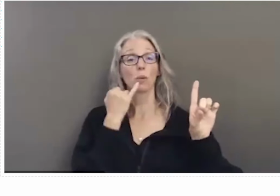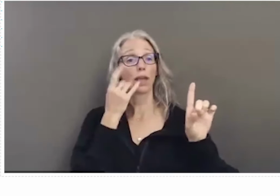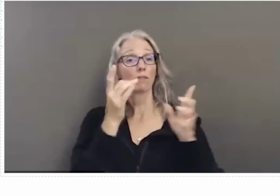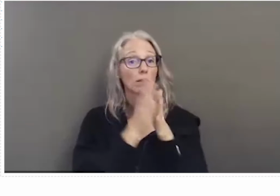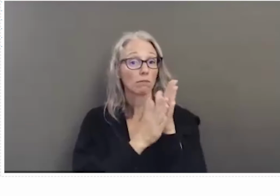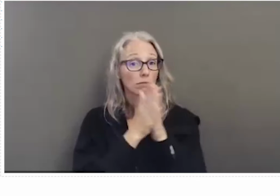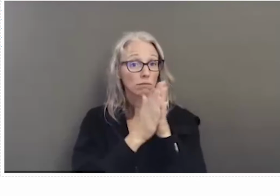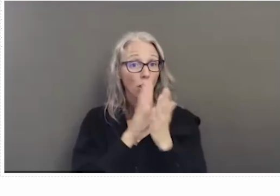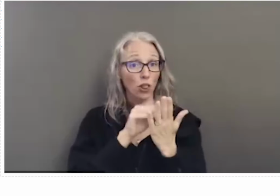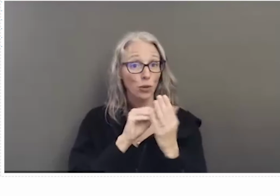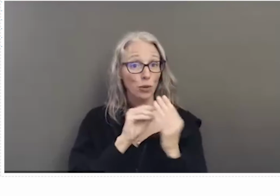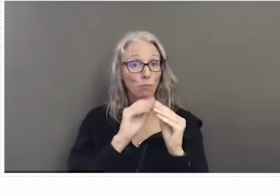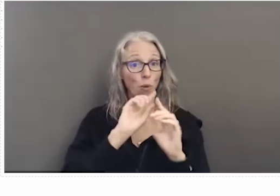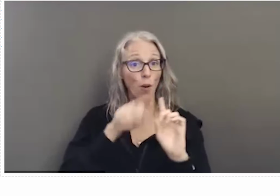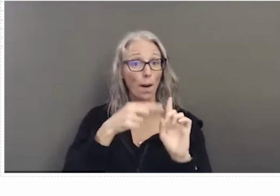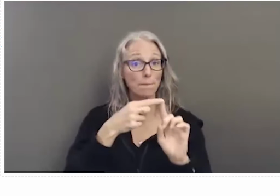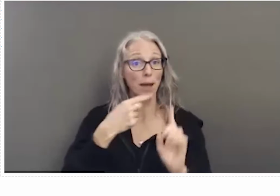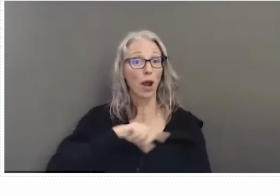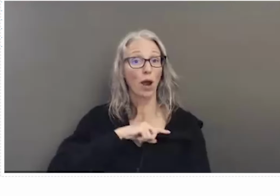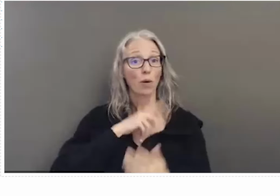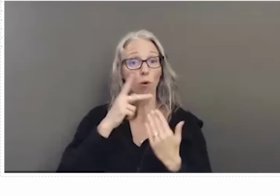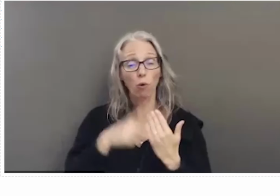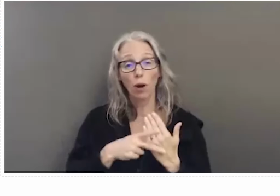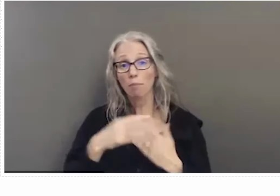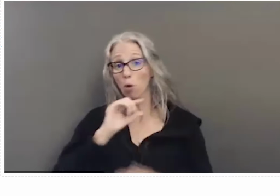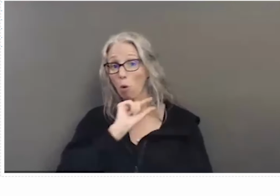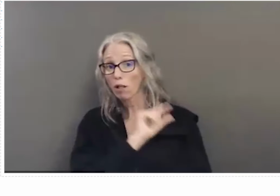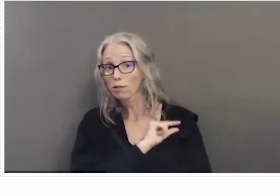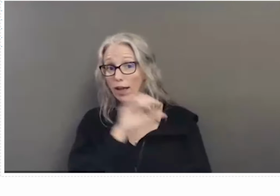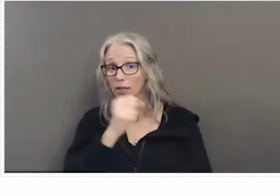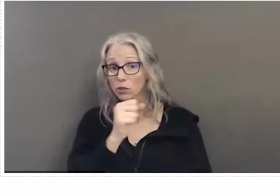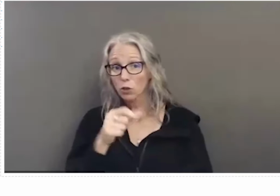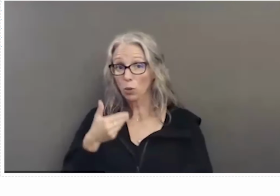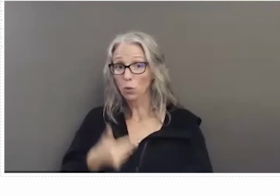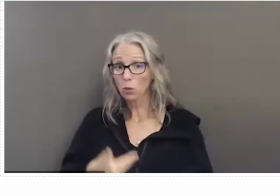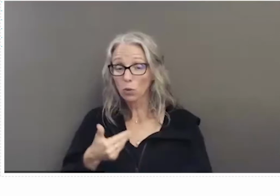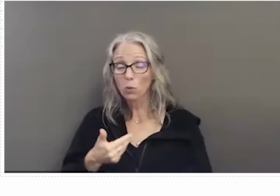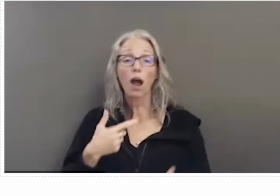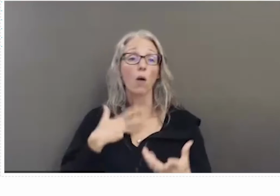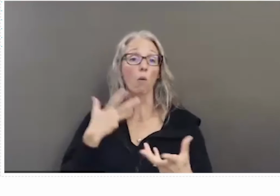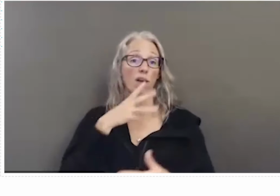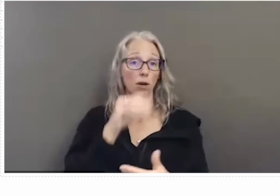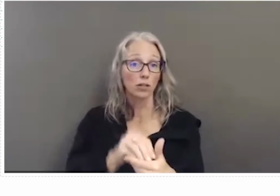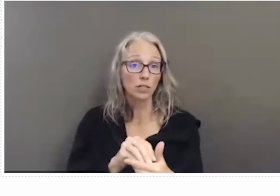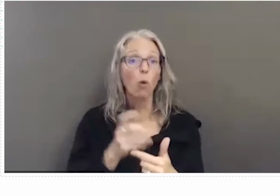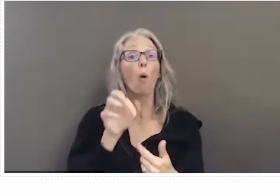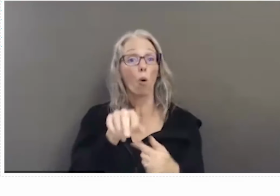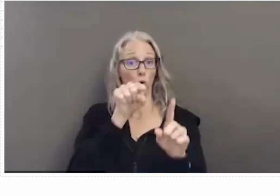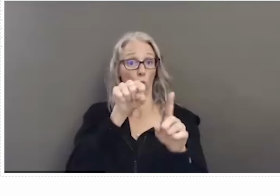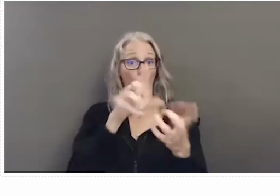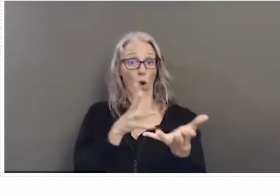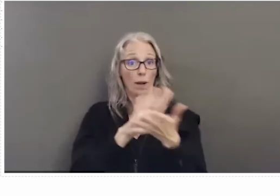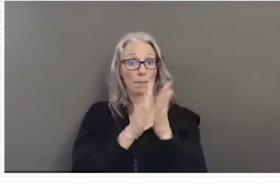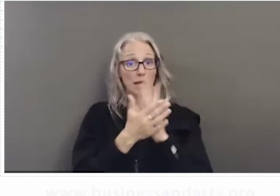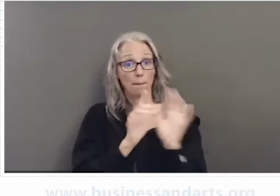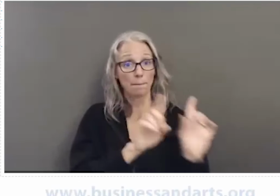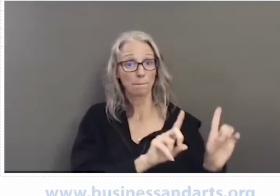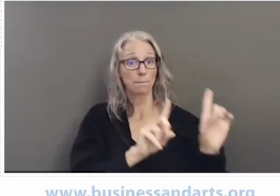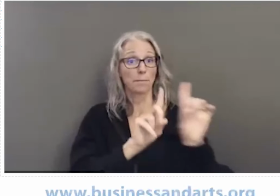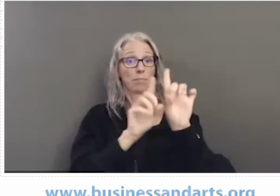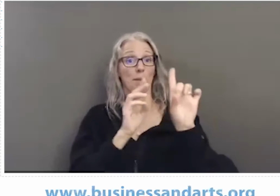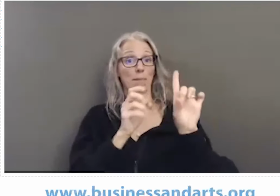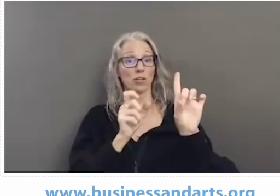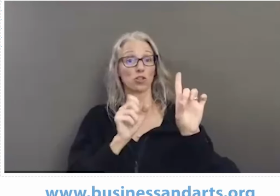program, to find out about eligibility to participate, or if you want to become a mentor yourself, you can visit our